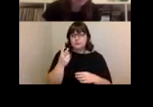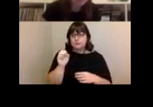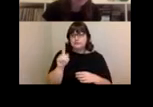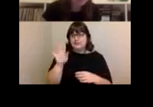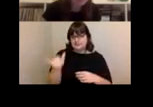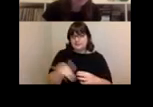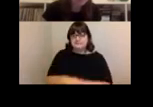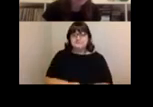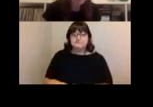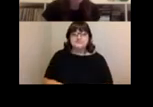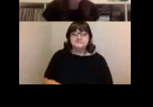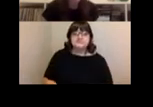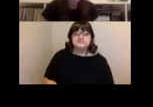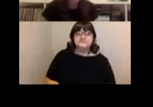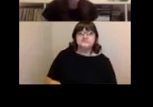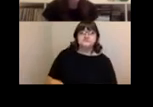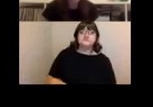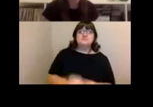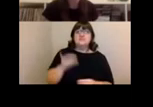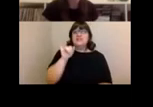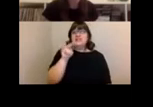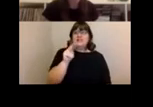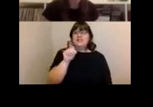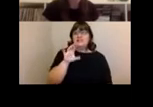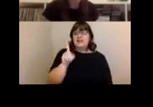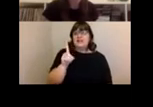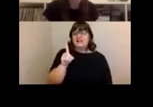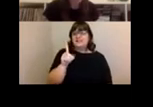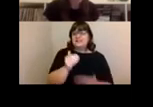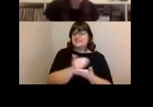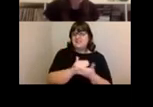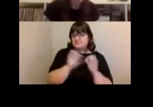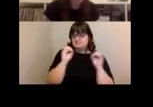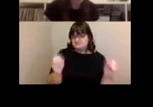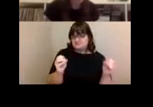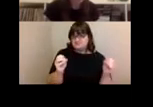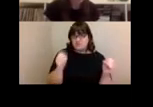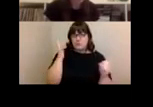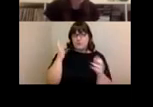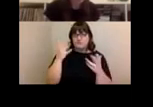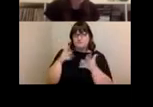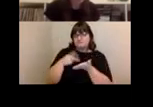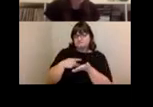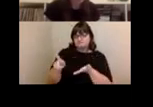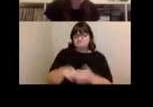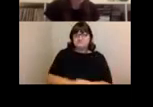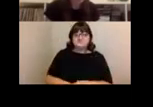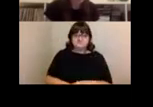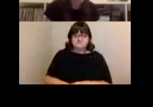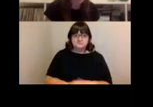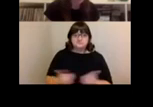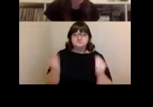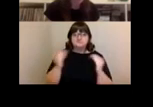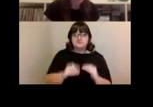We don't have any in-kind salaries this year because we have paid staff. Professional fees, we